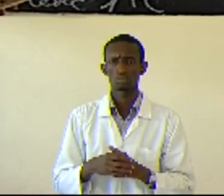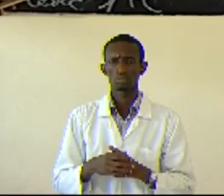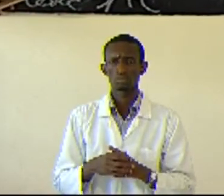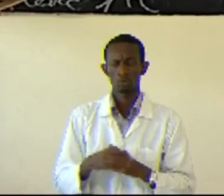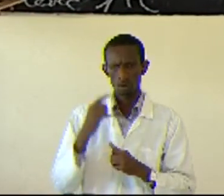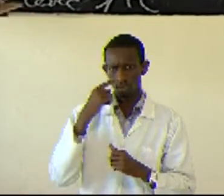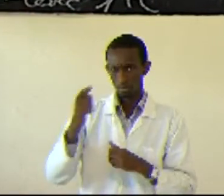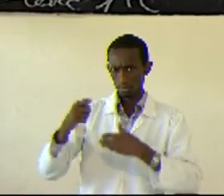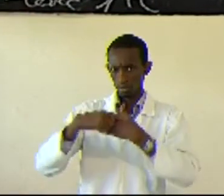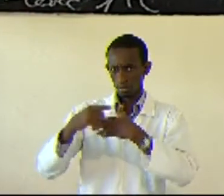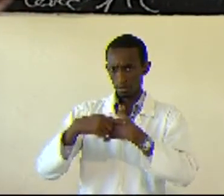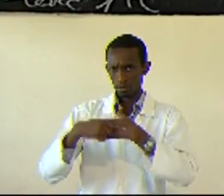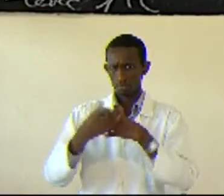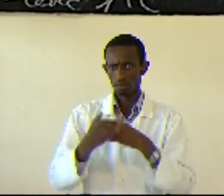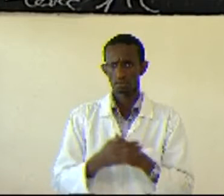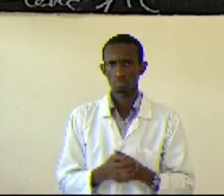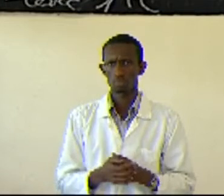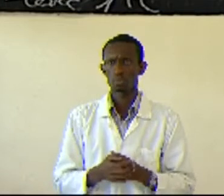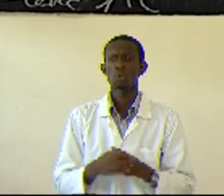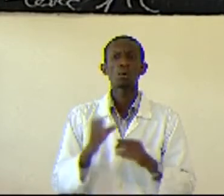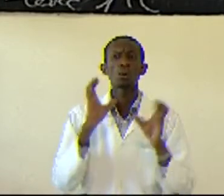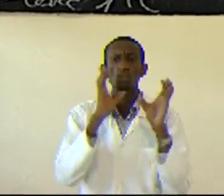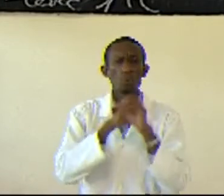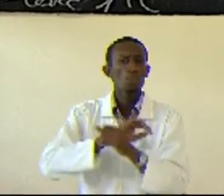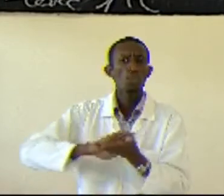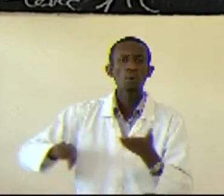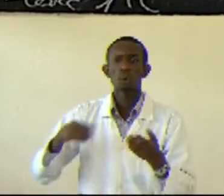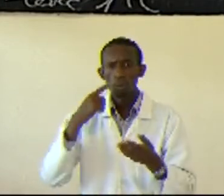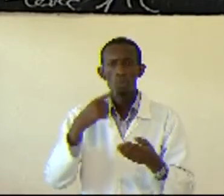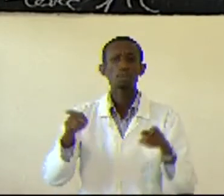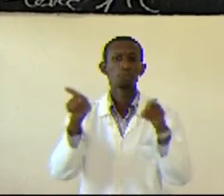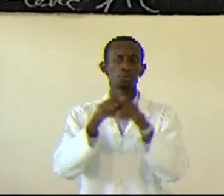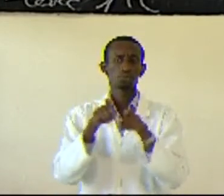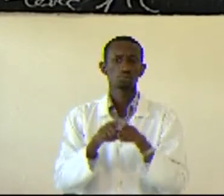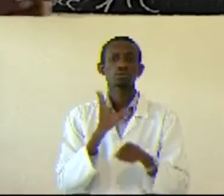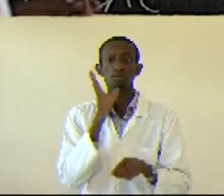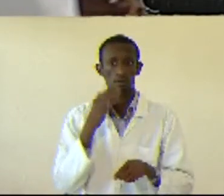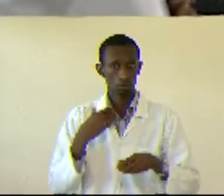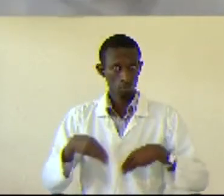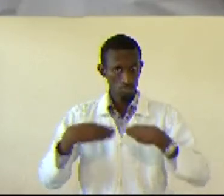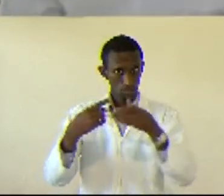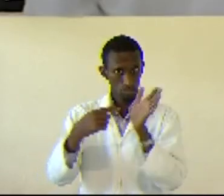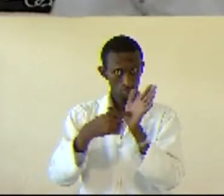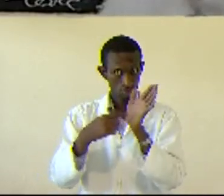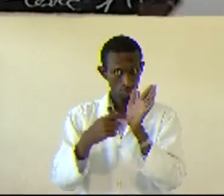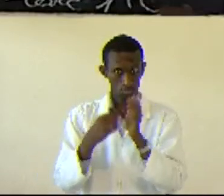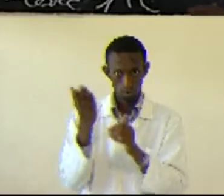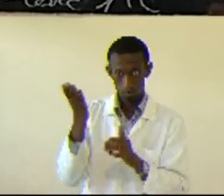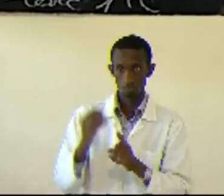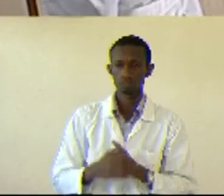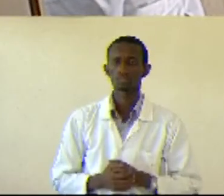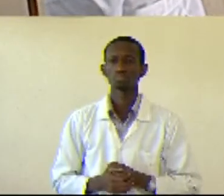of negative sign, it will disappear and you get the same. Let me give you an example for that.